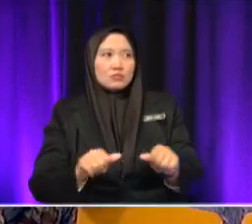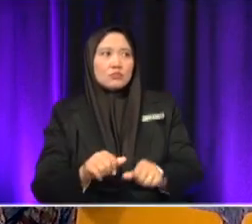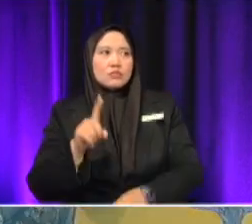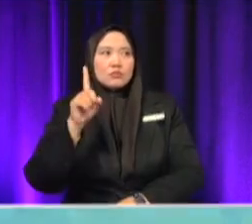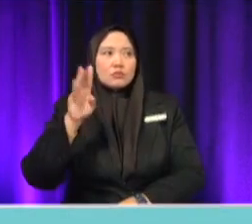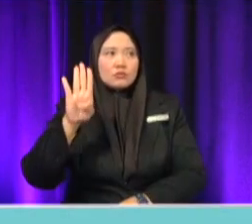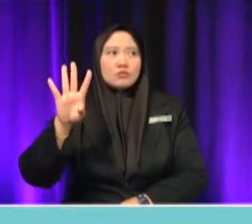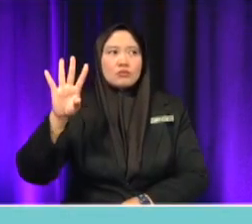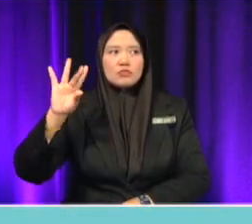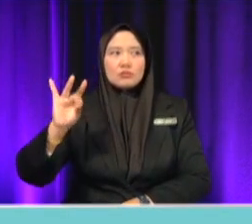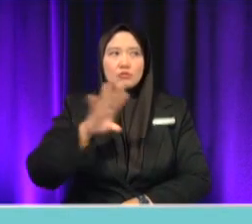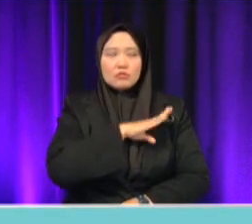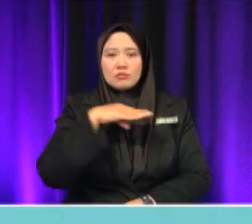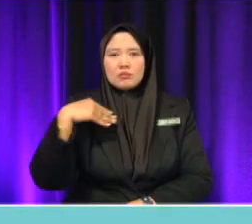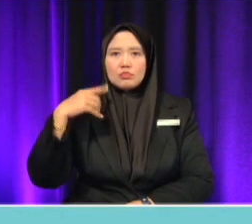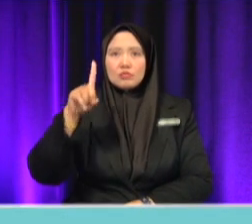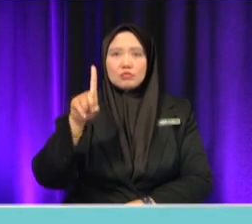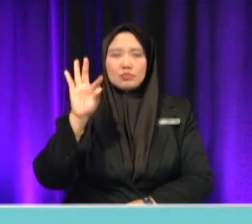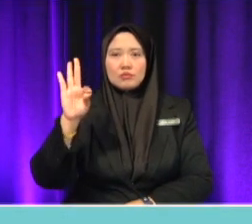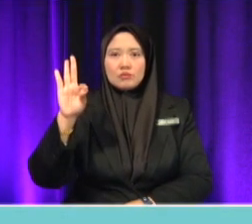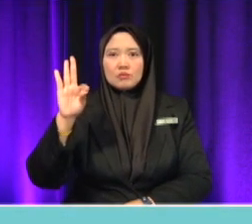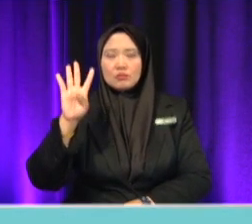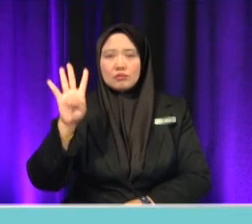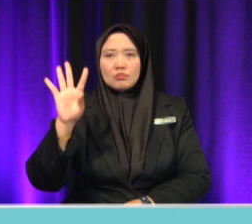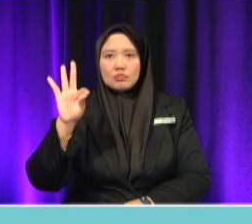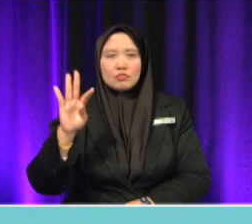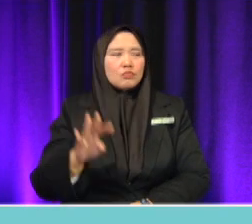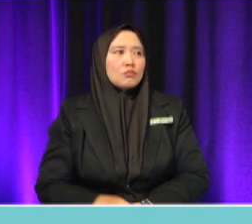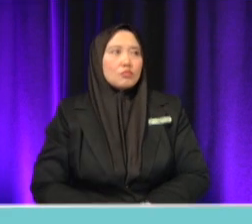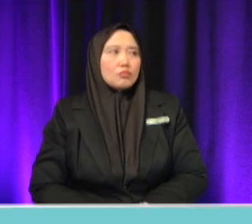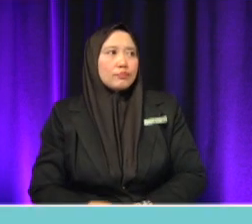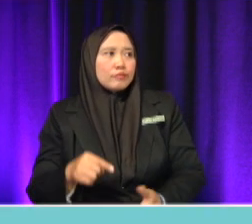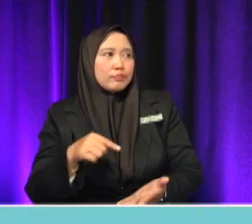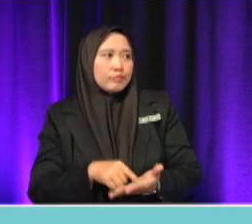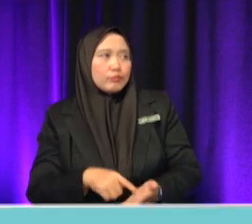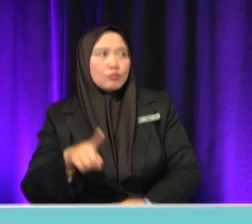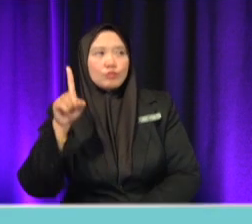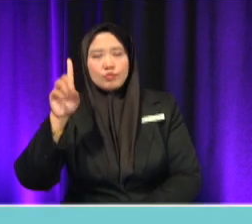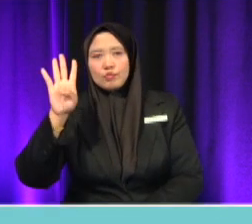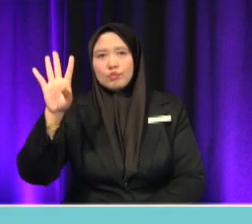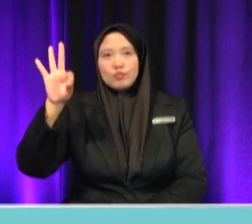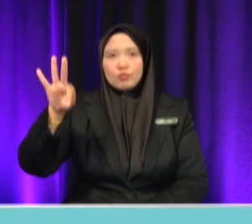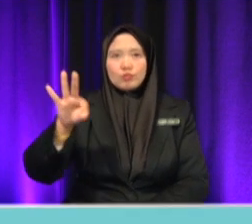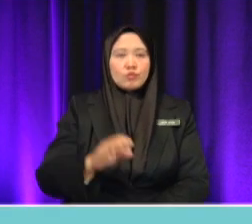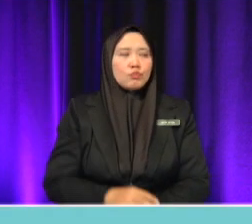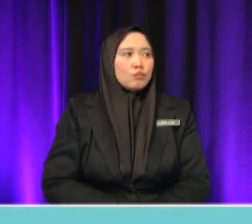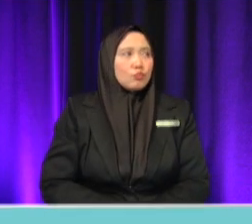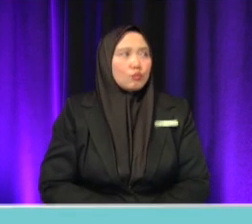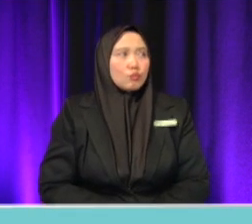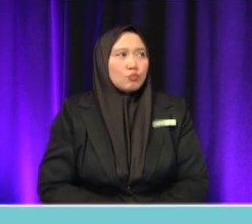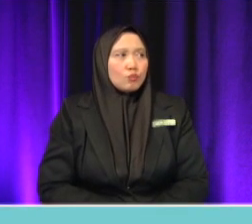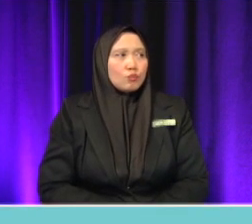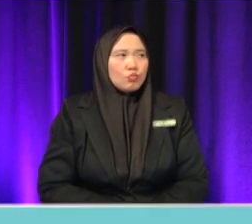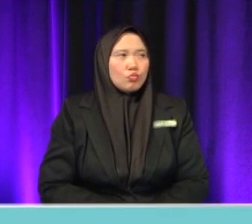and 149. Okay, this is the one in 149. Okay, so you can have a